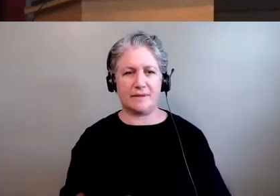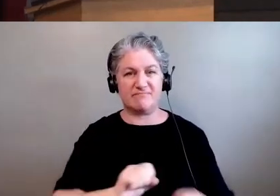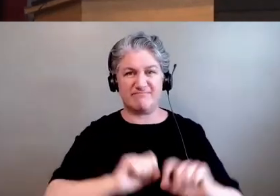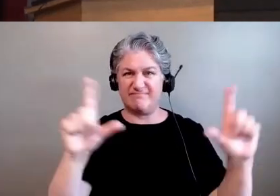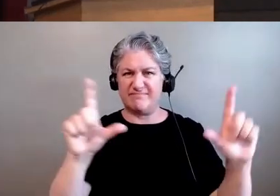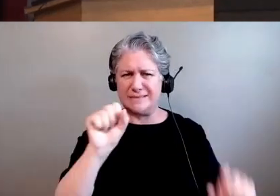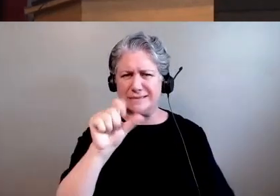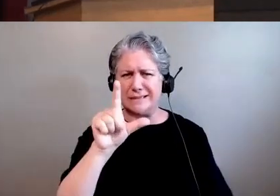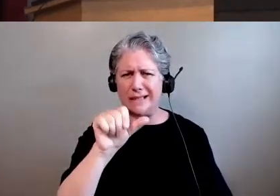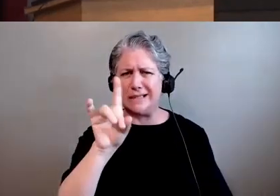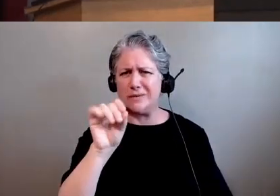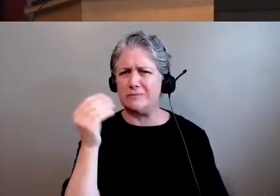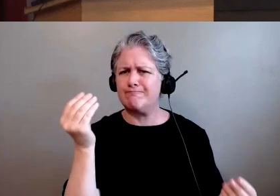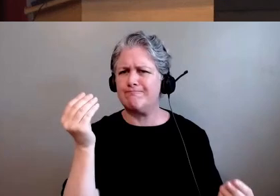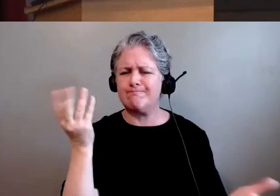isn't up.